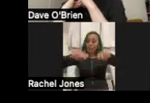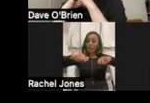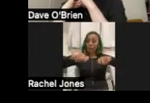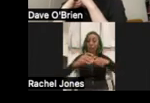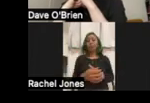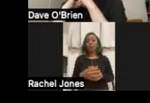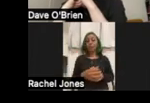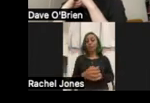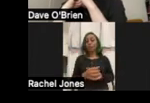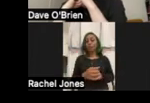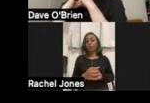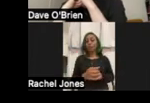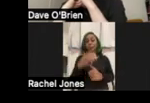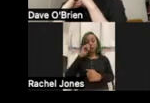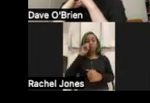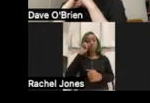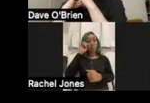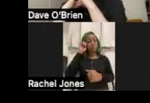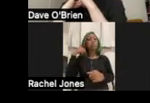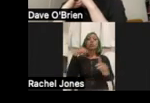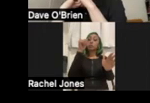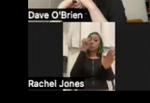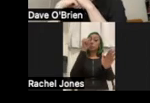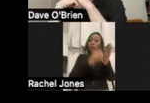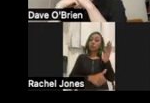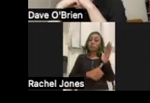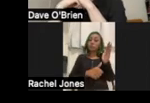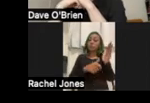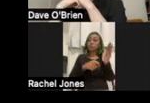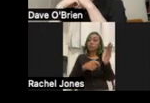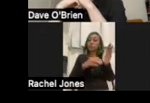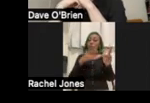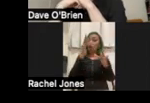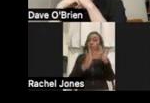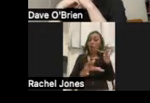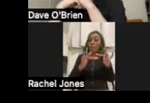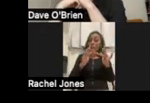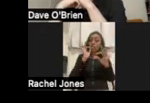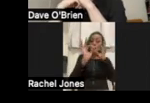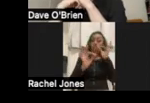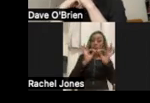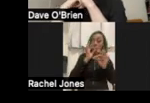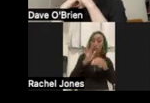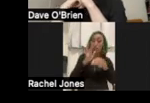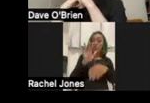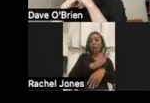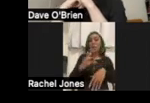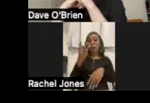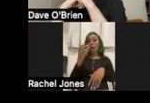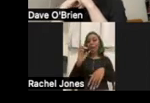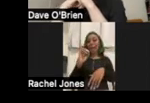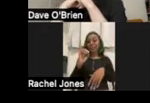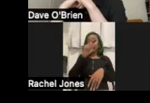We initially conducted an online survey where about 80 people